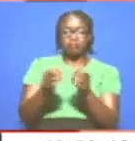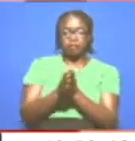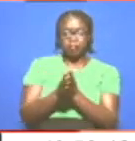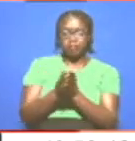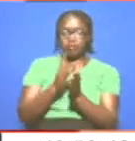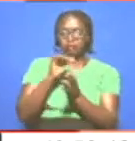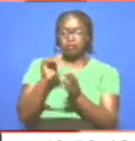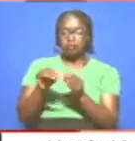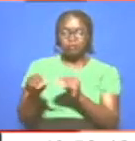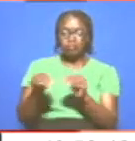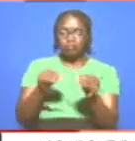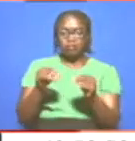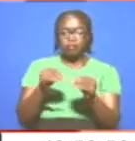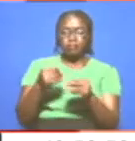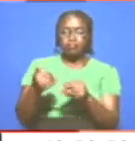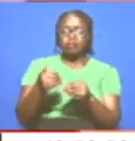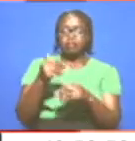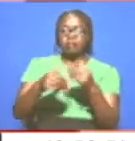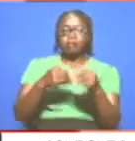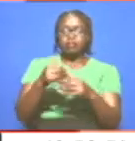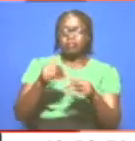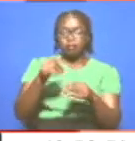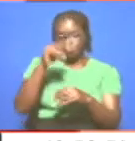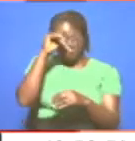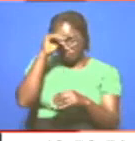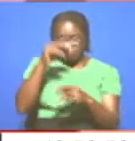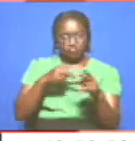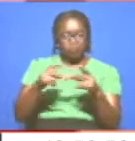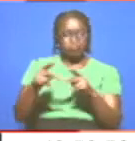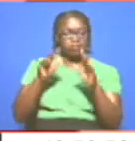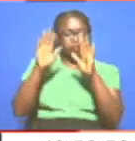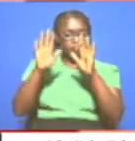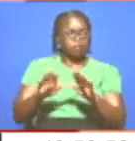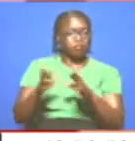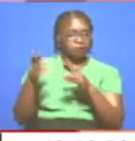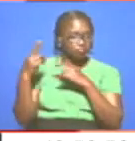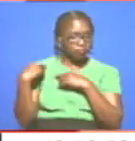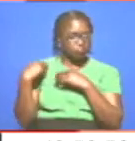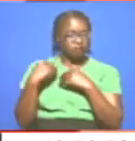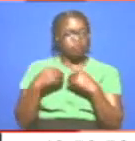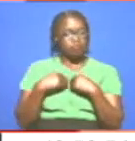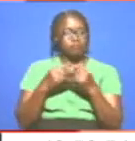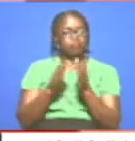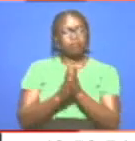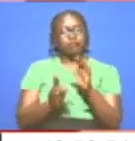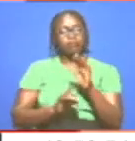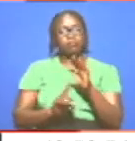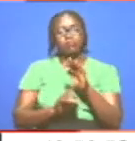next process. So the government will play a very, very, very key role at the moment with the ministry.